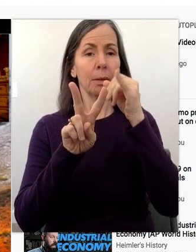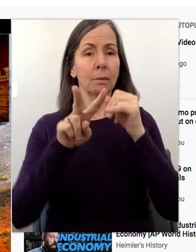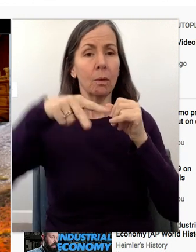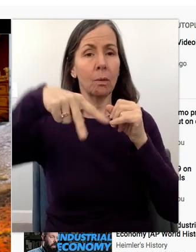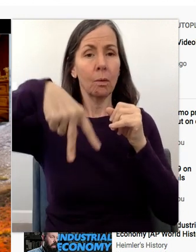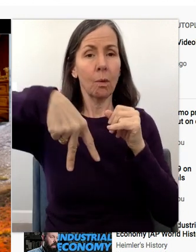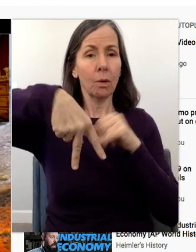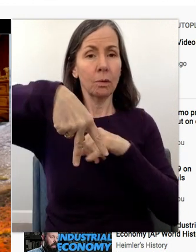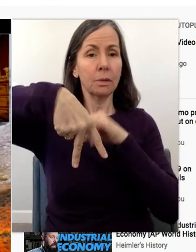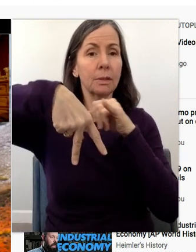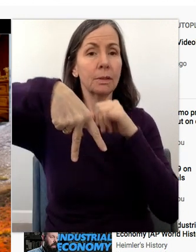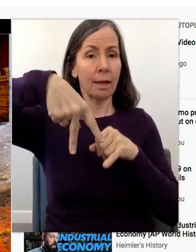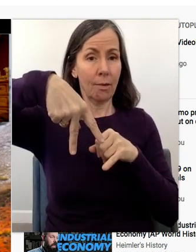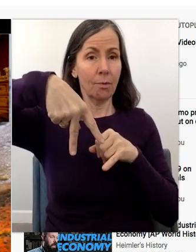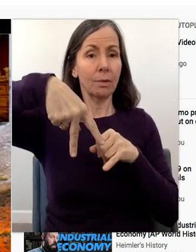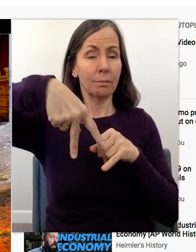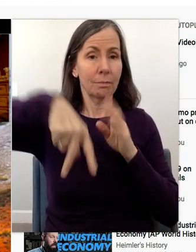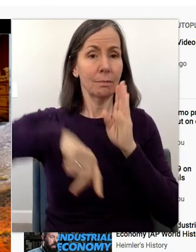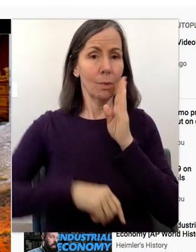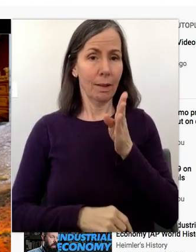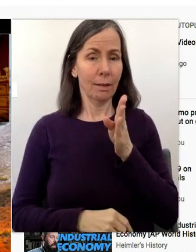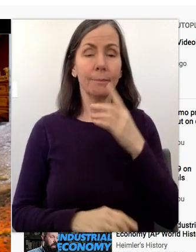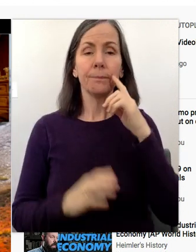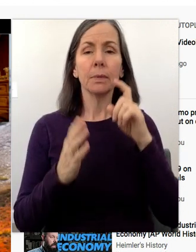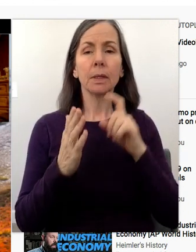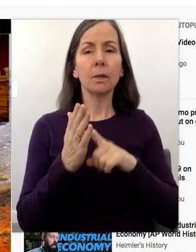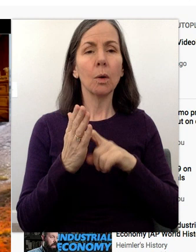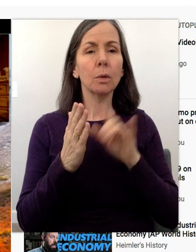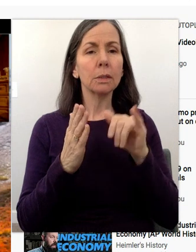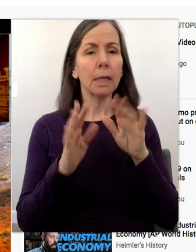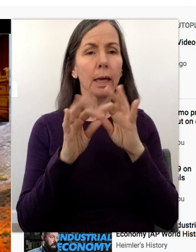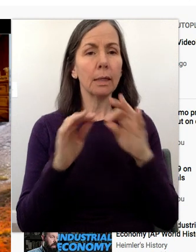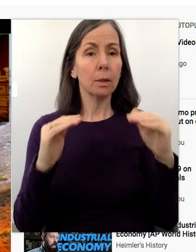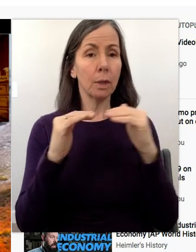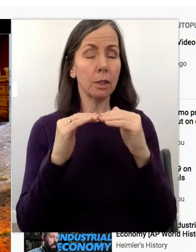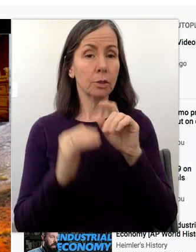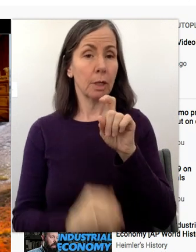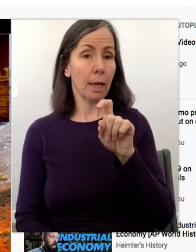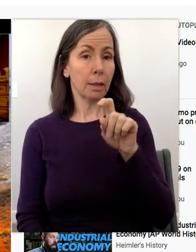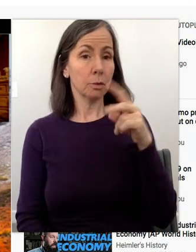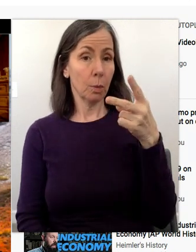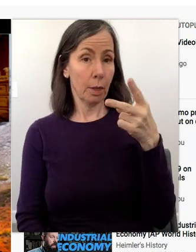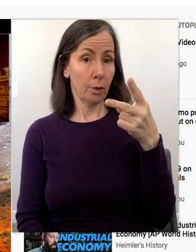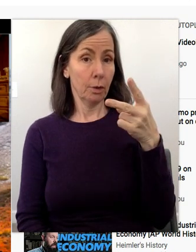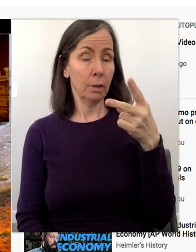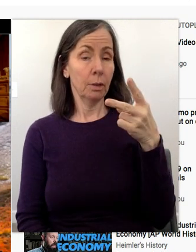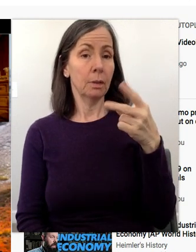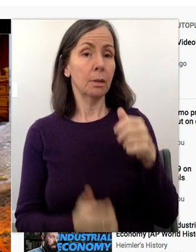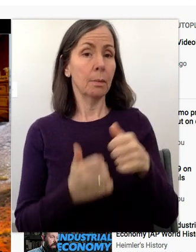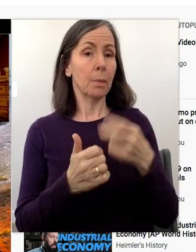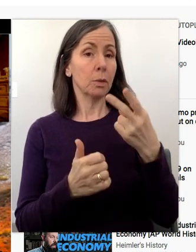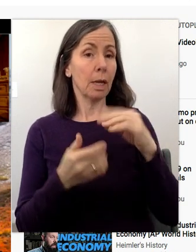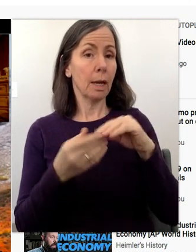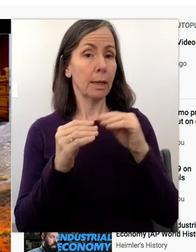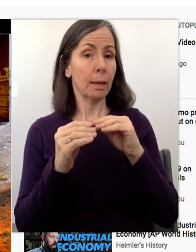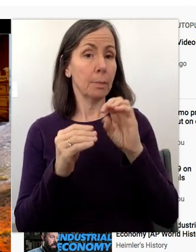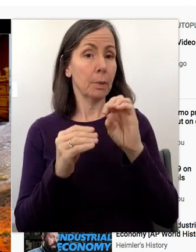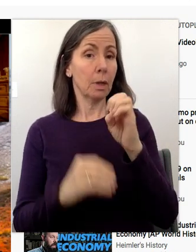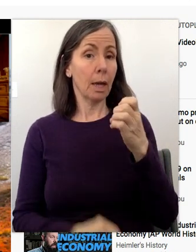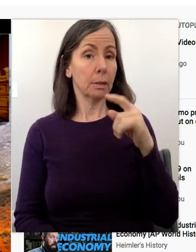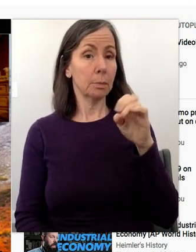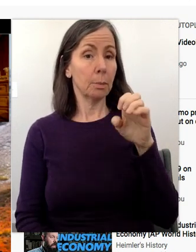Notice in the equation, we have an x squared. That's our highest power. So it's a degree of